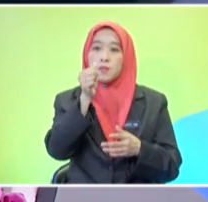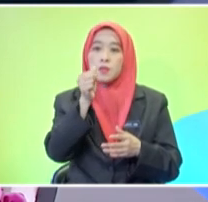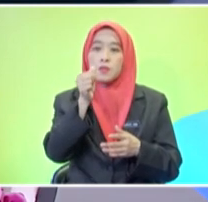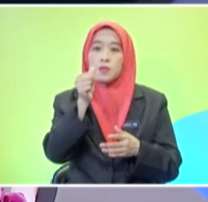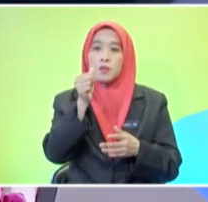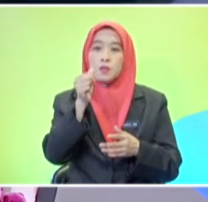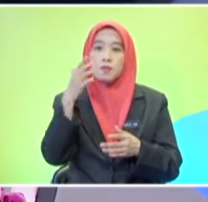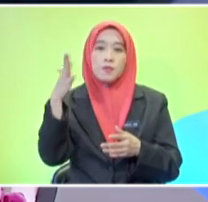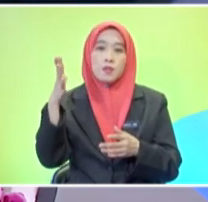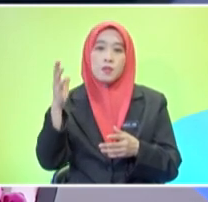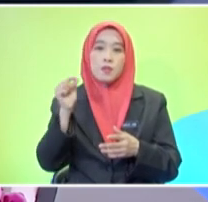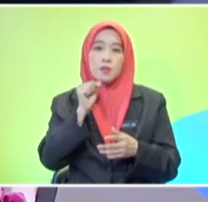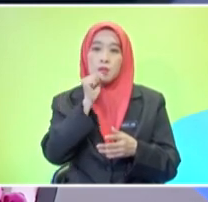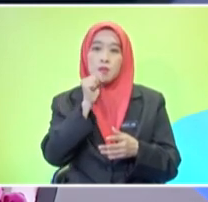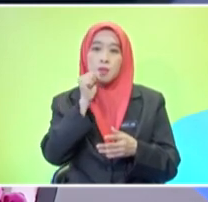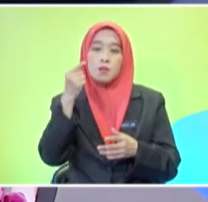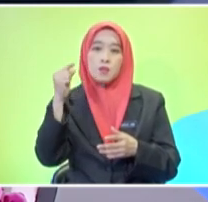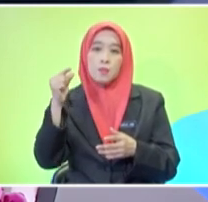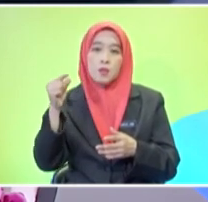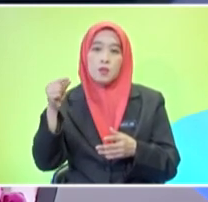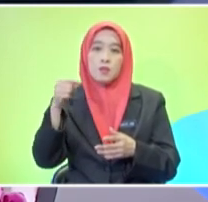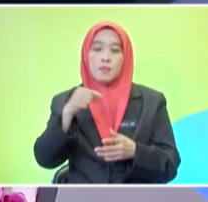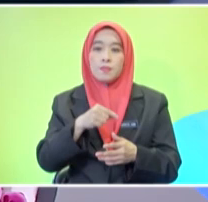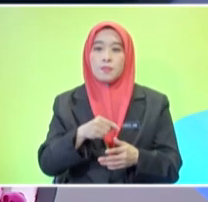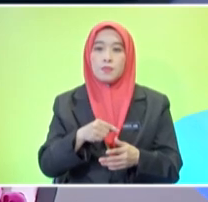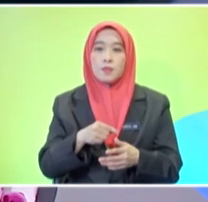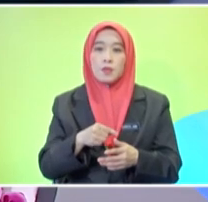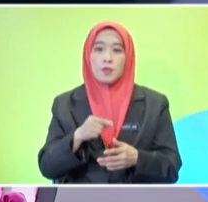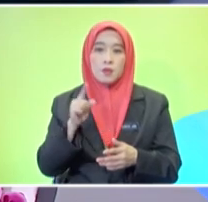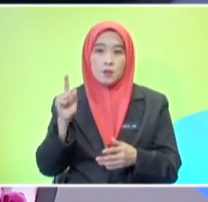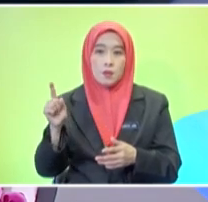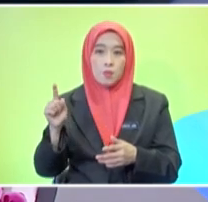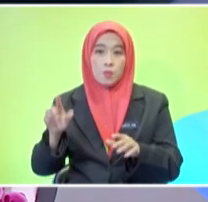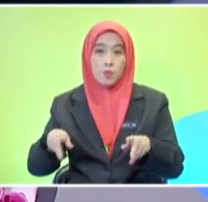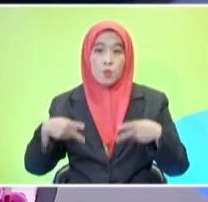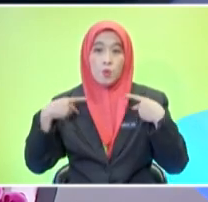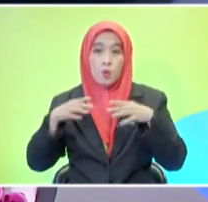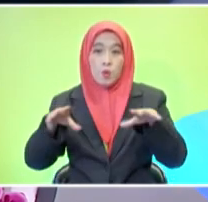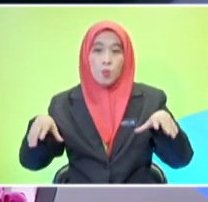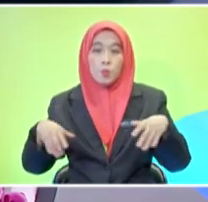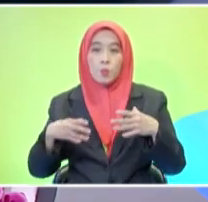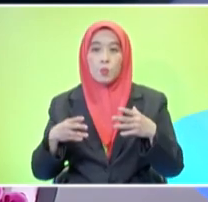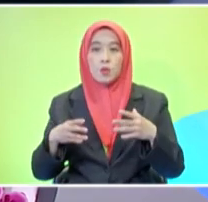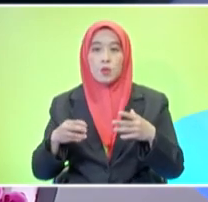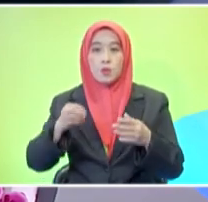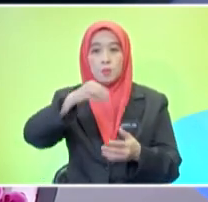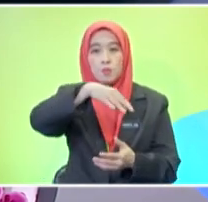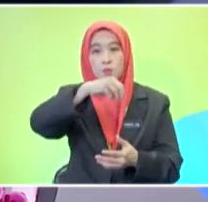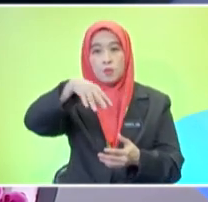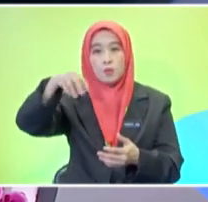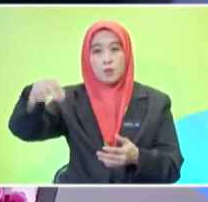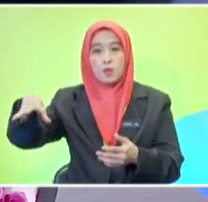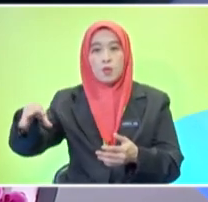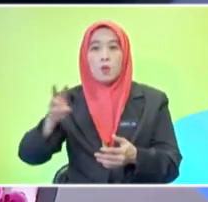also 15 green beans planted inside here as well. Okay. And what we need to do daily is to sprinkle with water. Water, right.